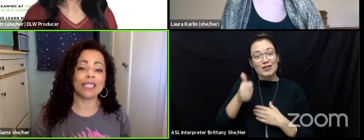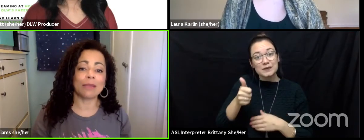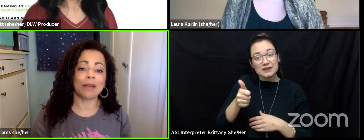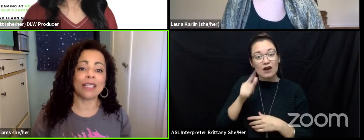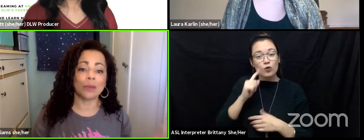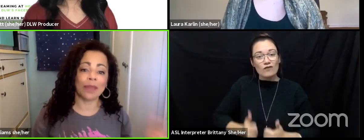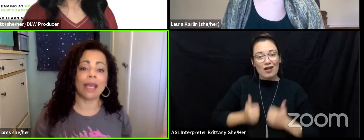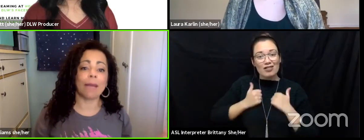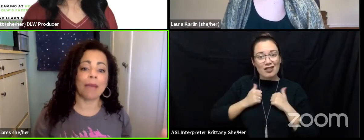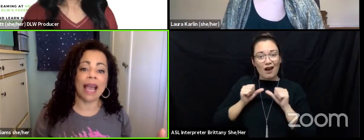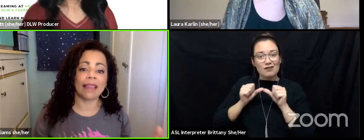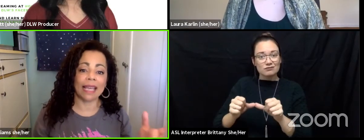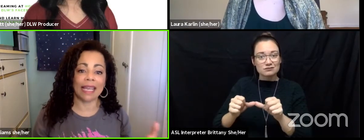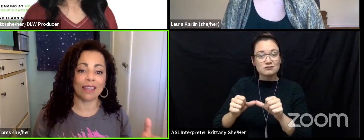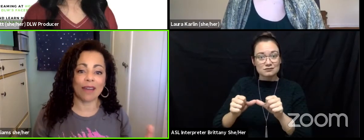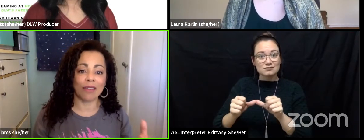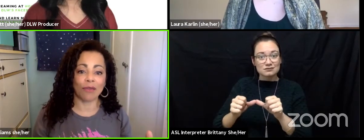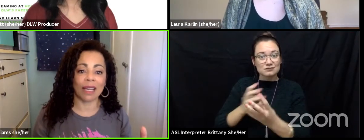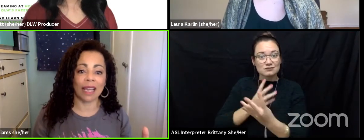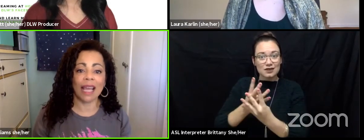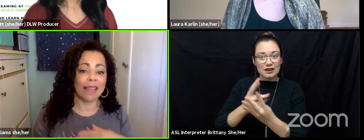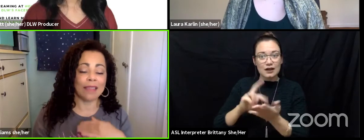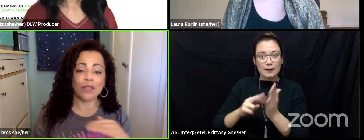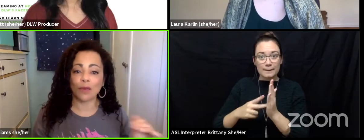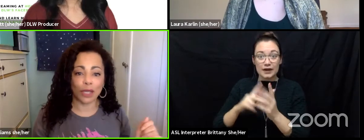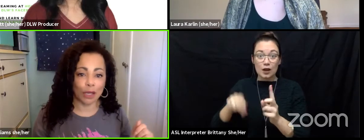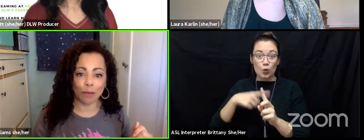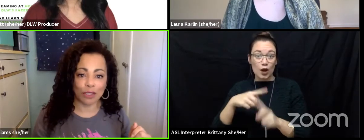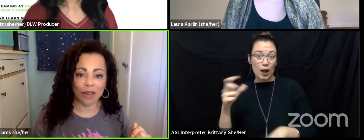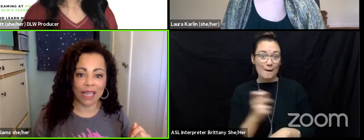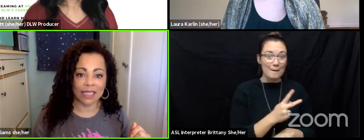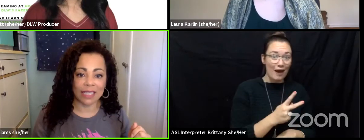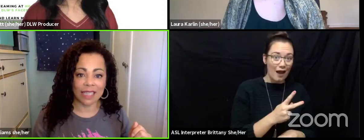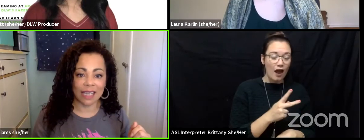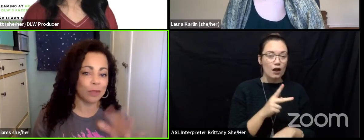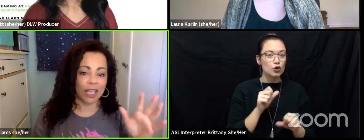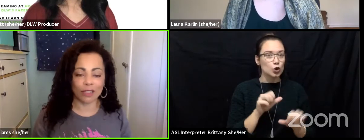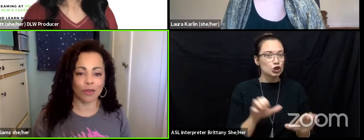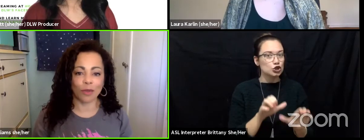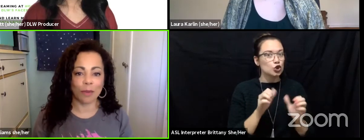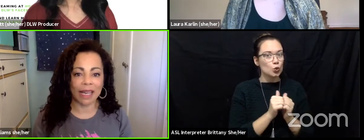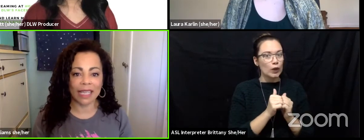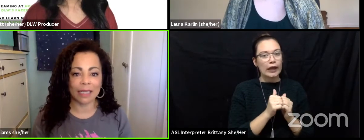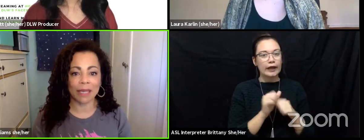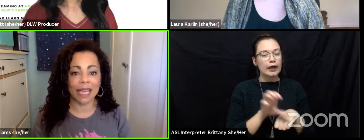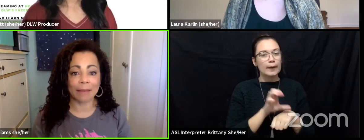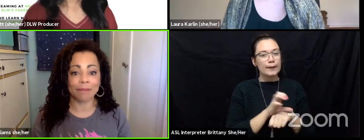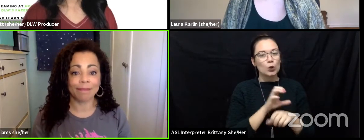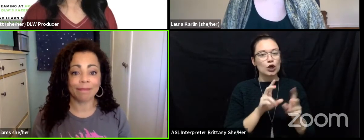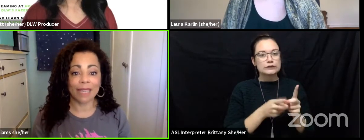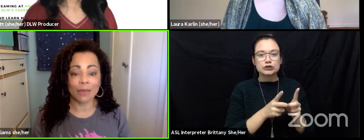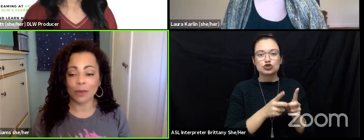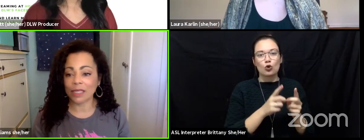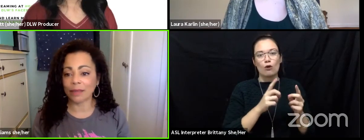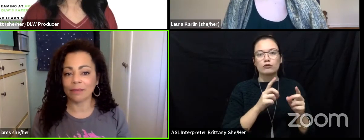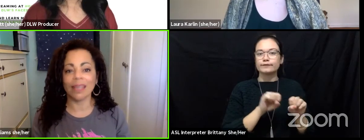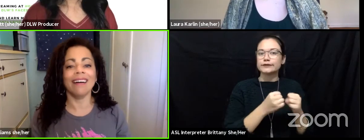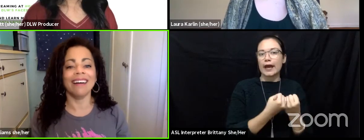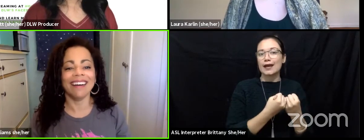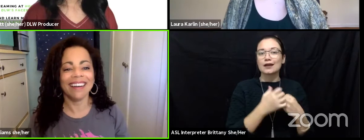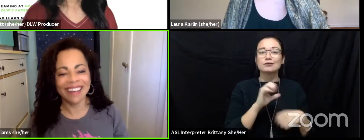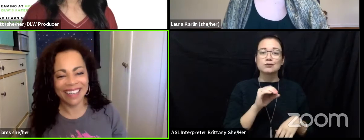better experience, so when they come back, they can hit the ground running in this fully computerized society, which I can talk more about later. But yeah, that's what we're